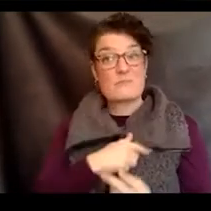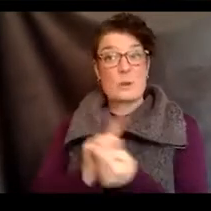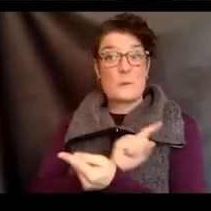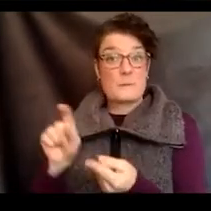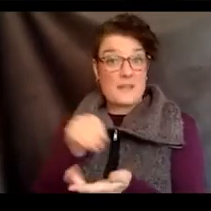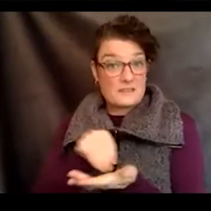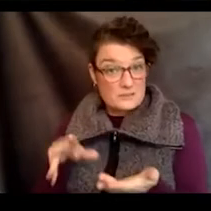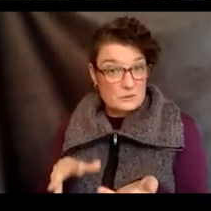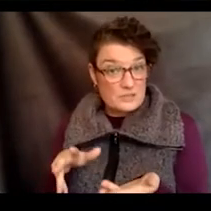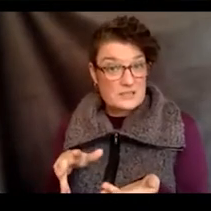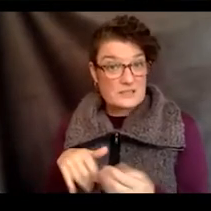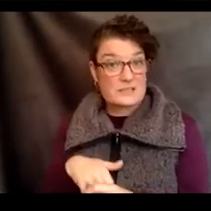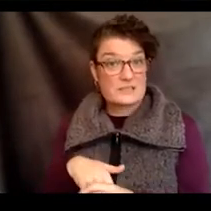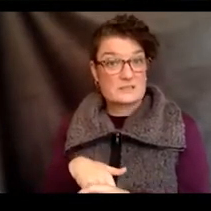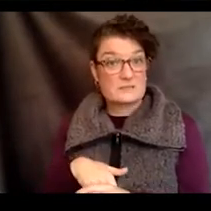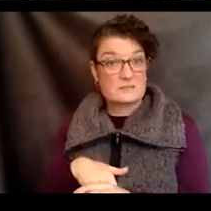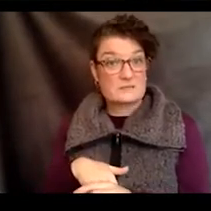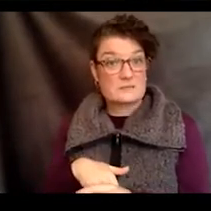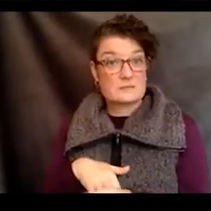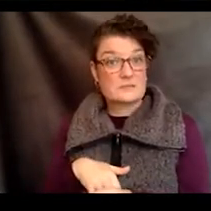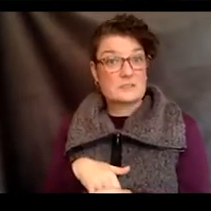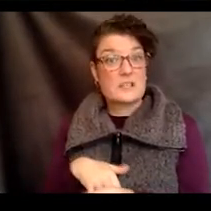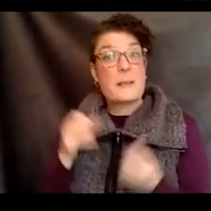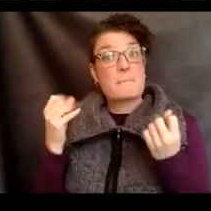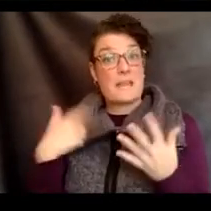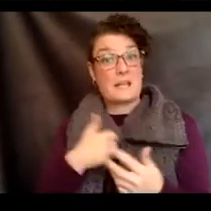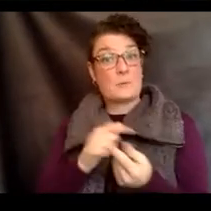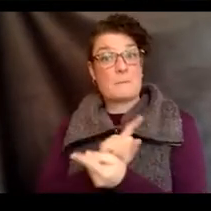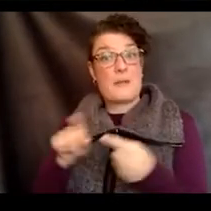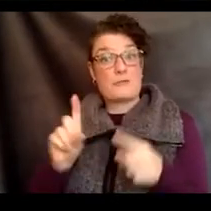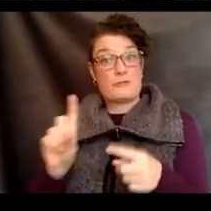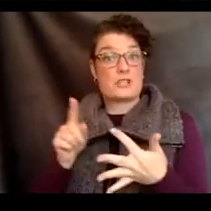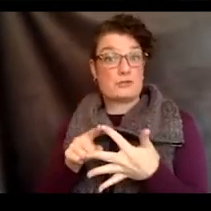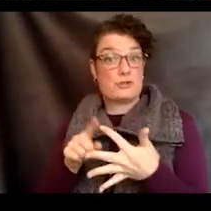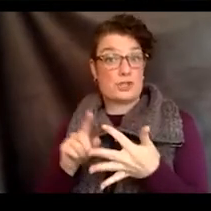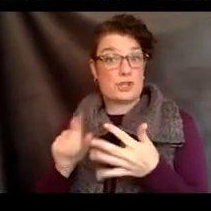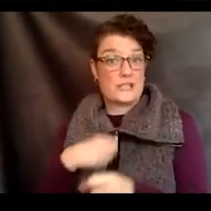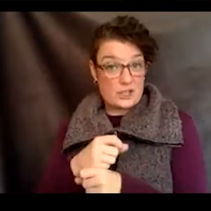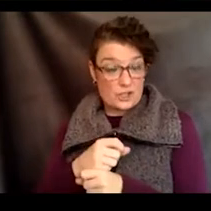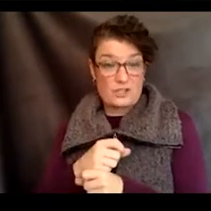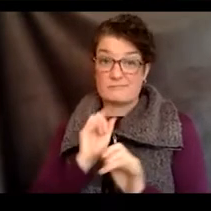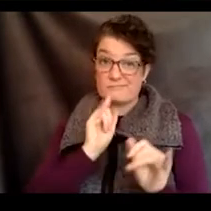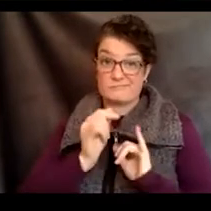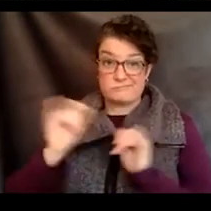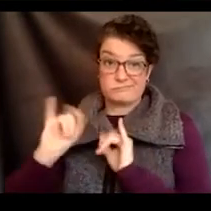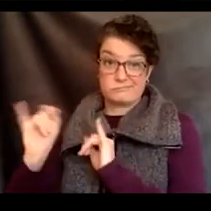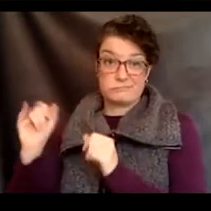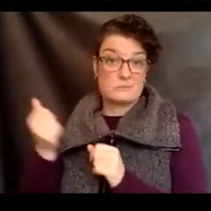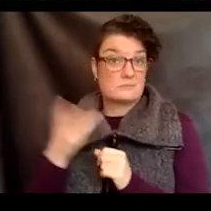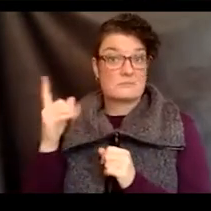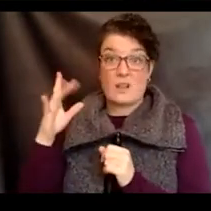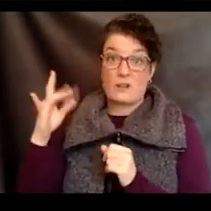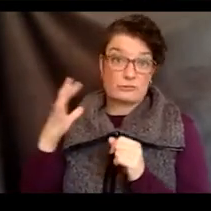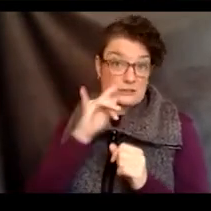students, a lot of the students we met in their junior year, actually. We interviewed hundreds of kids